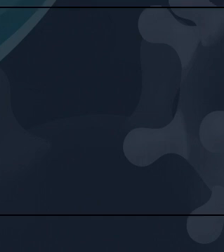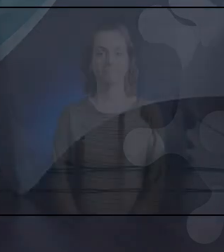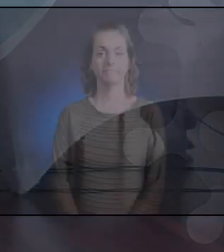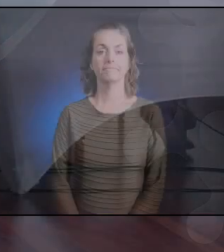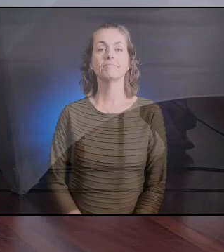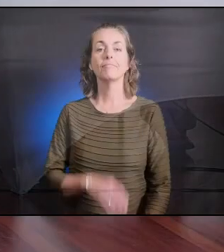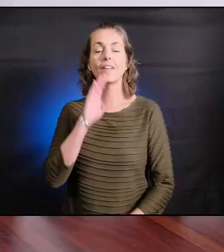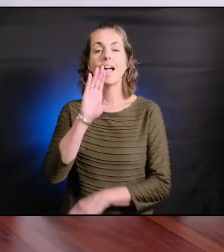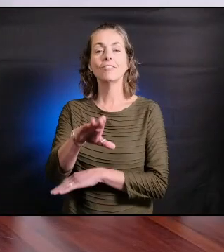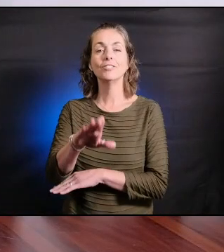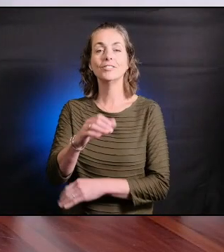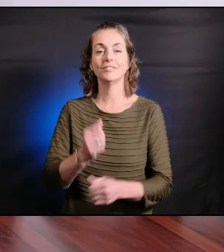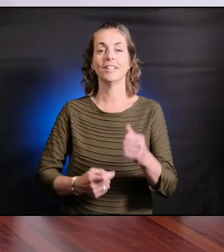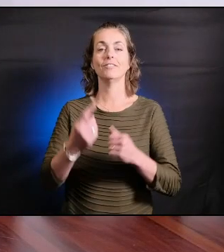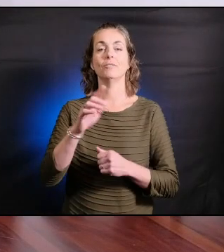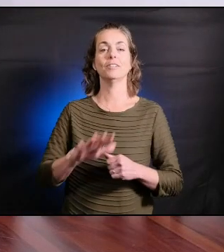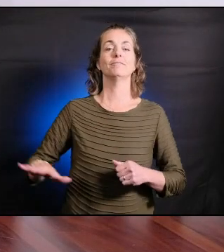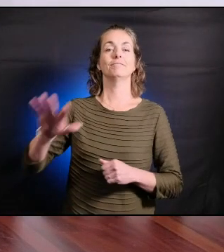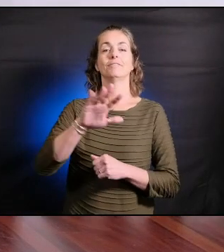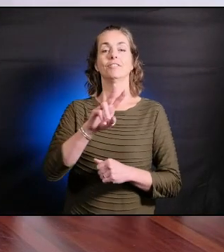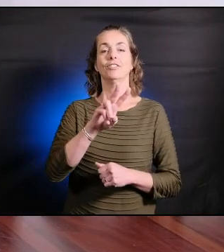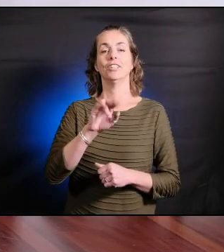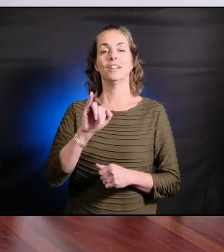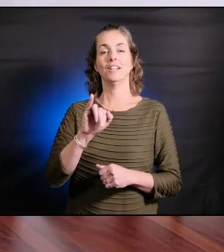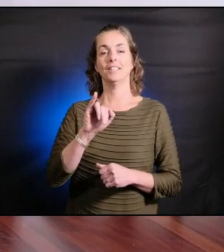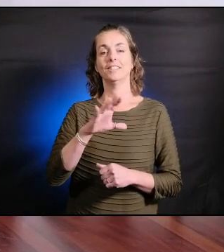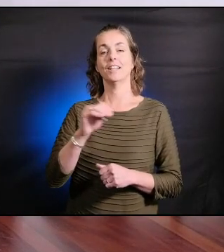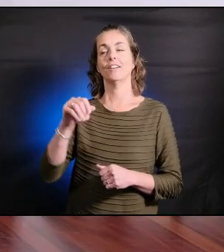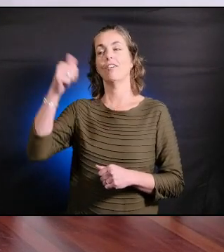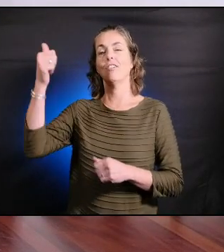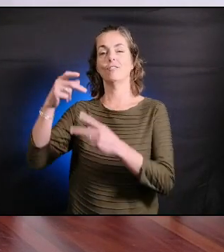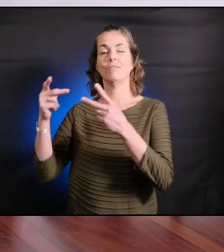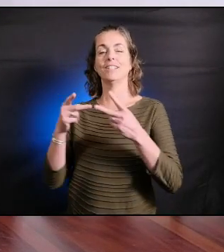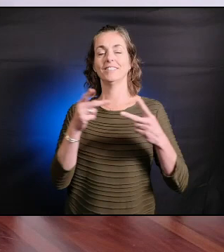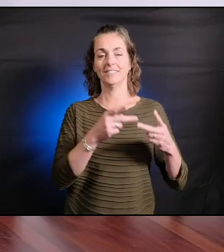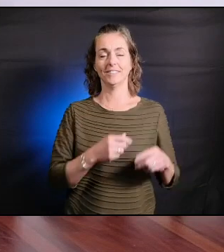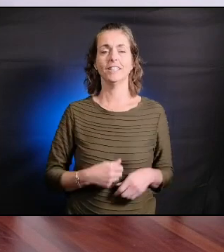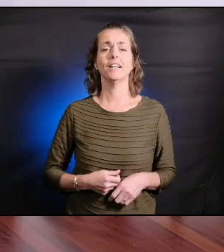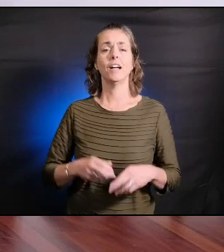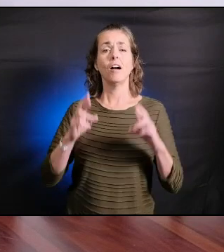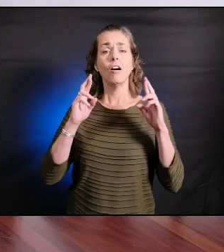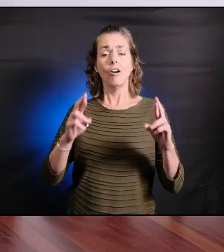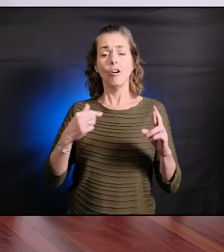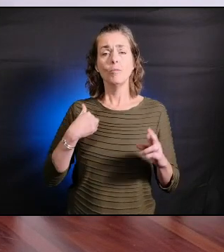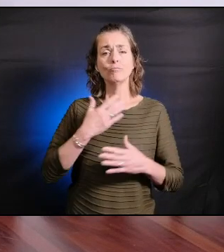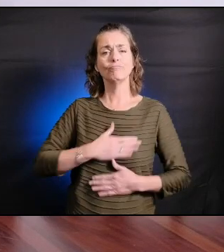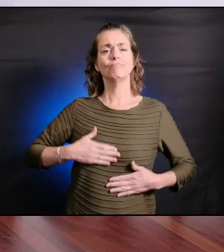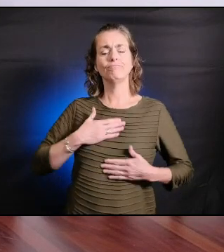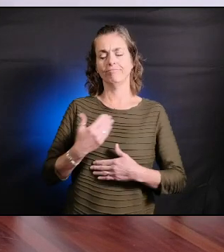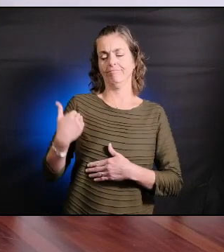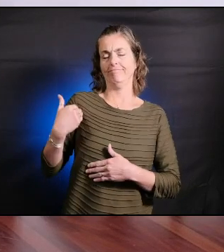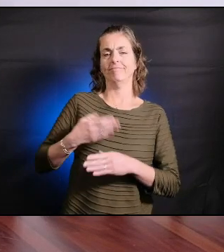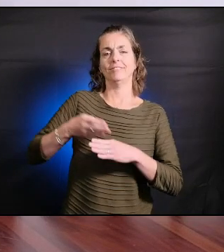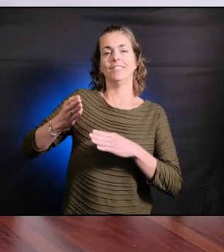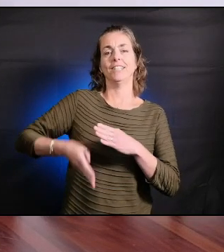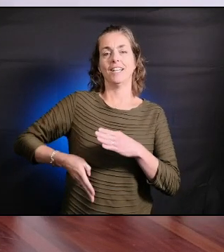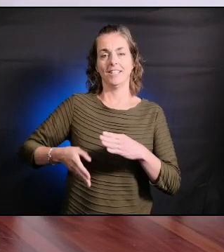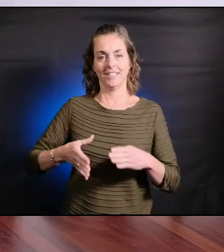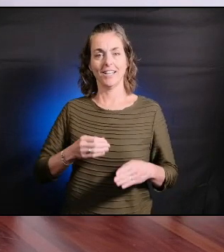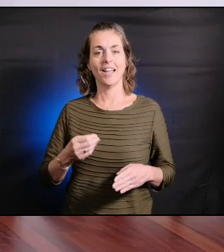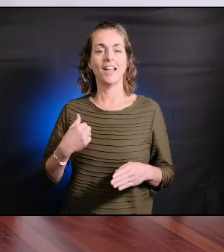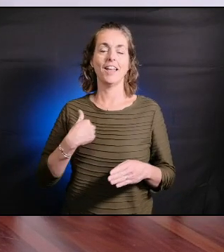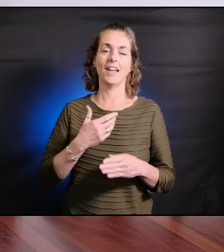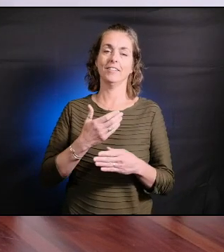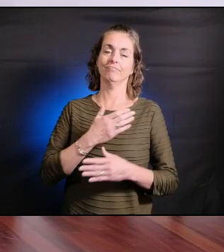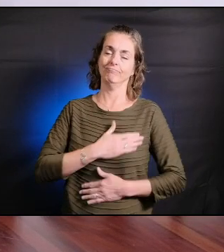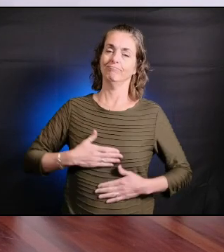Good afternoon, Virgin Islanders at home and abroad. I hope that you had a restful weekend and a very peaceful